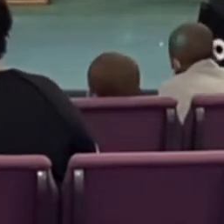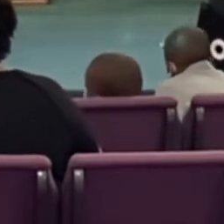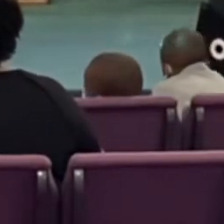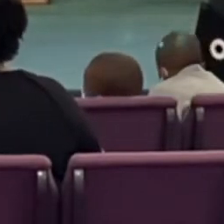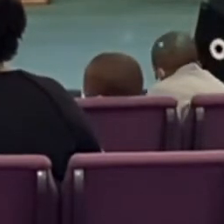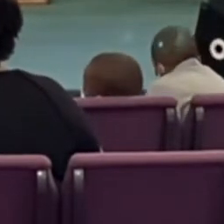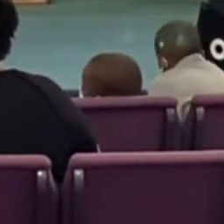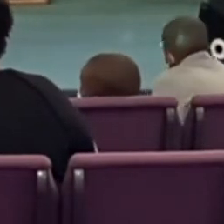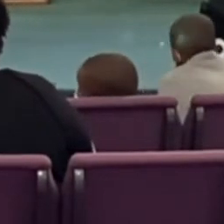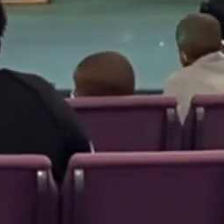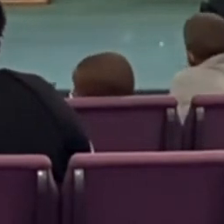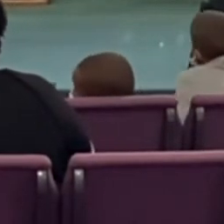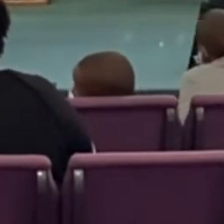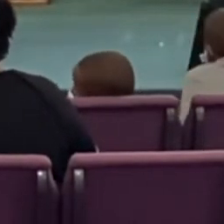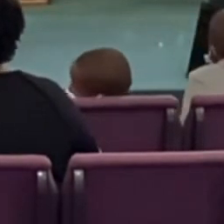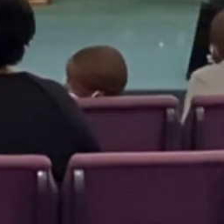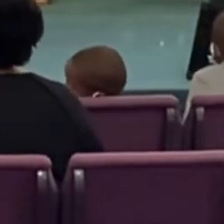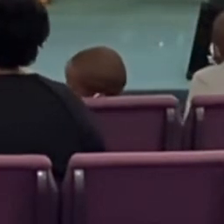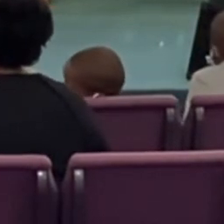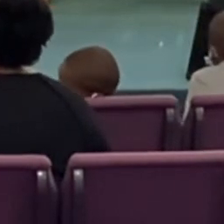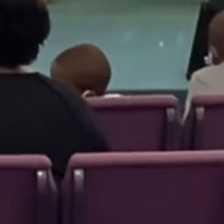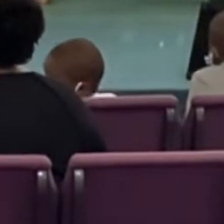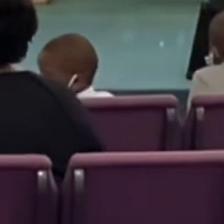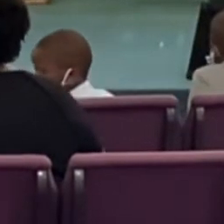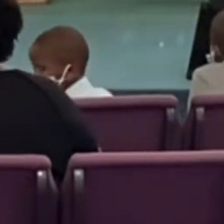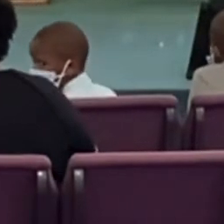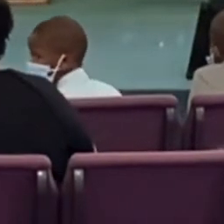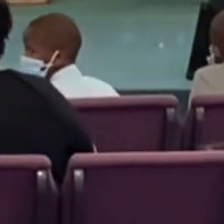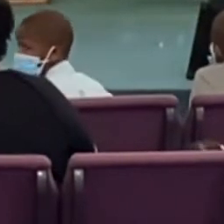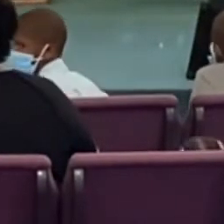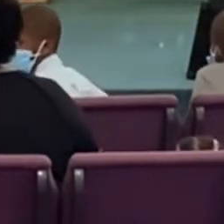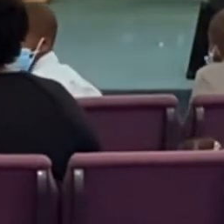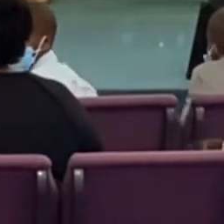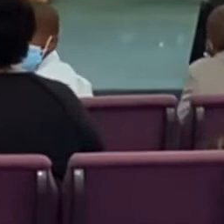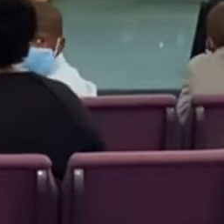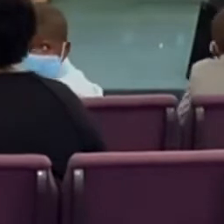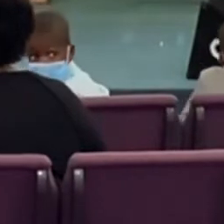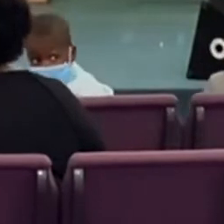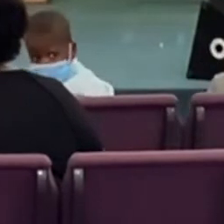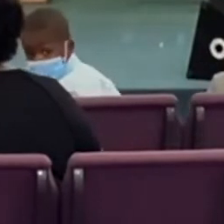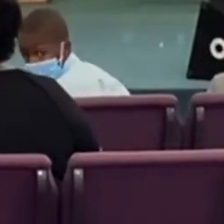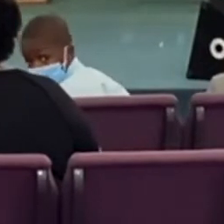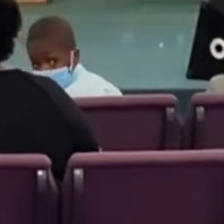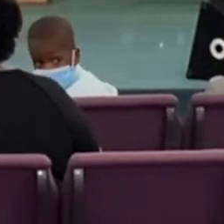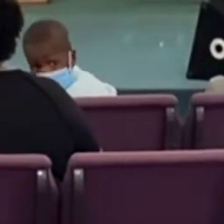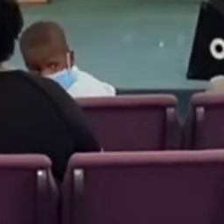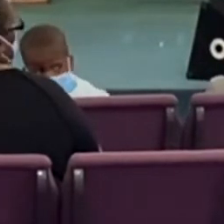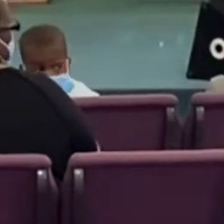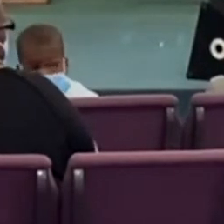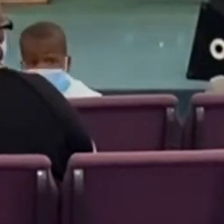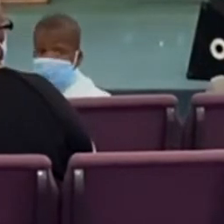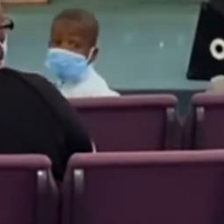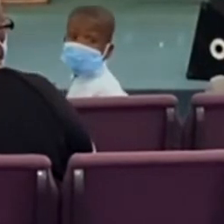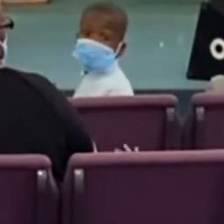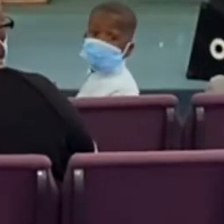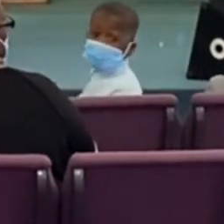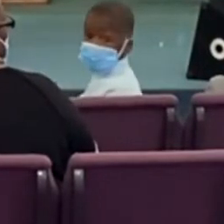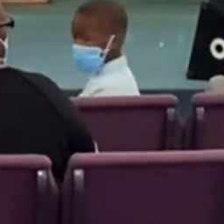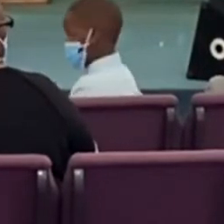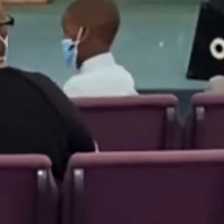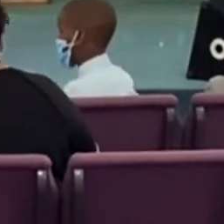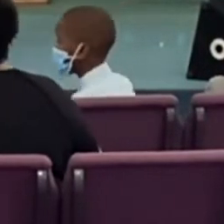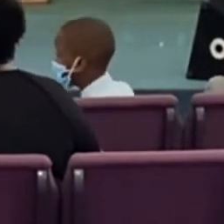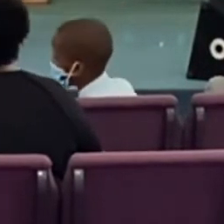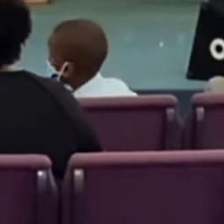wants to do. Yes, he does. Now, I know you've all got your masks on, but I want you to look to someone near you, behind you, beside